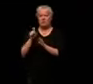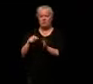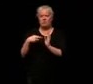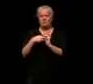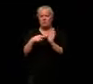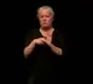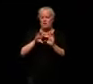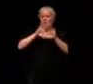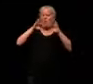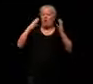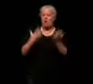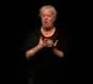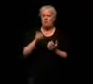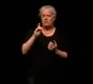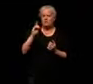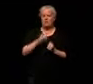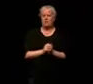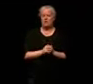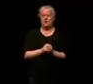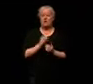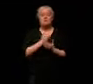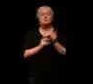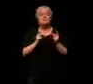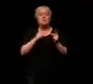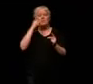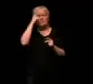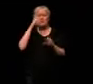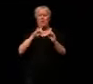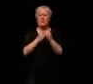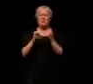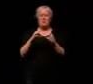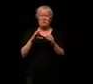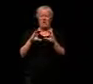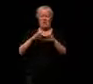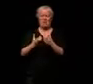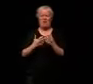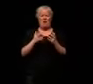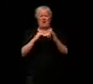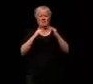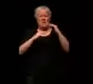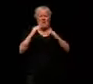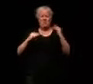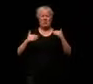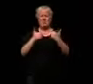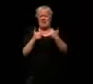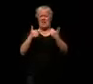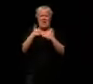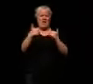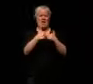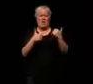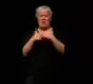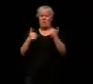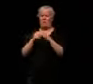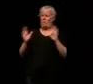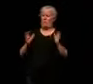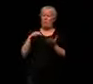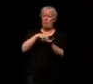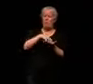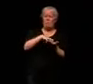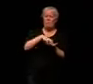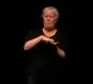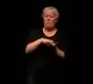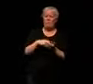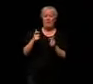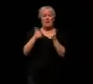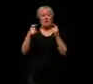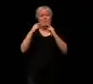Some say our party is weakened by its diversity. That holding up such a big tent requires too many arms or raised in the same